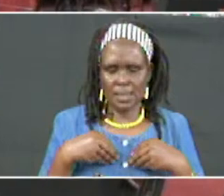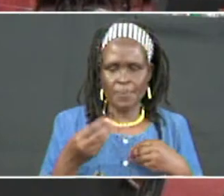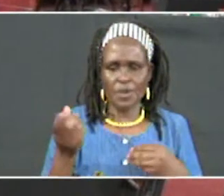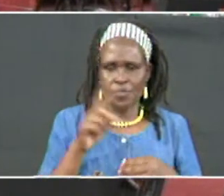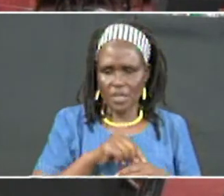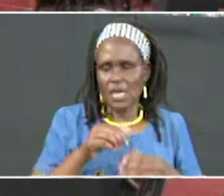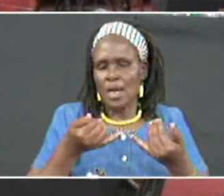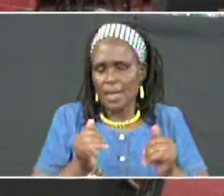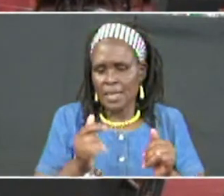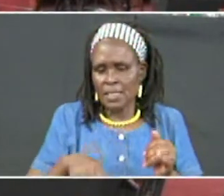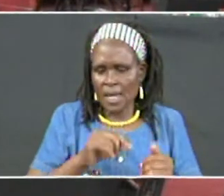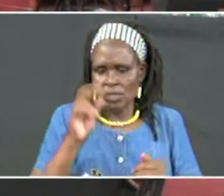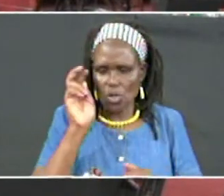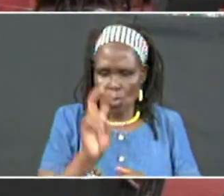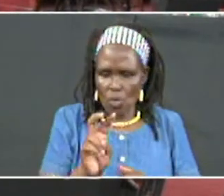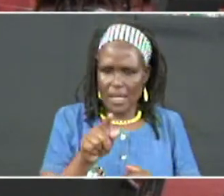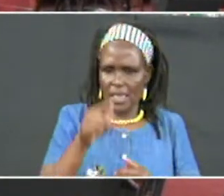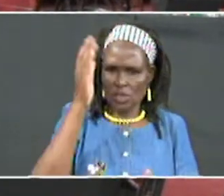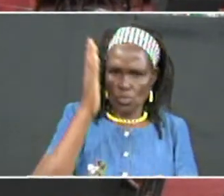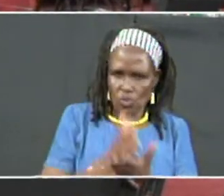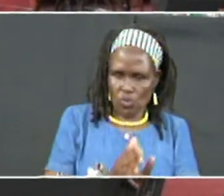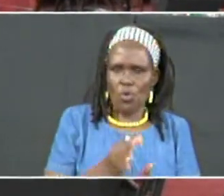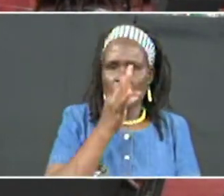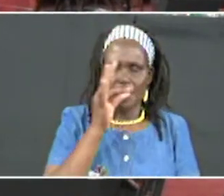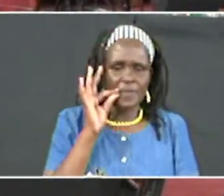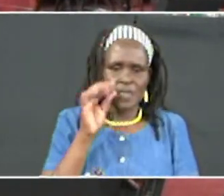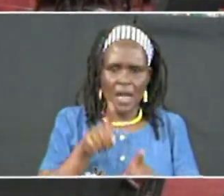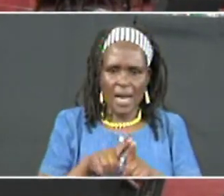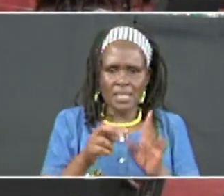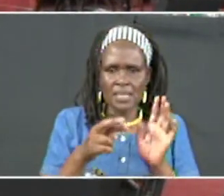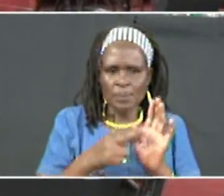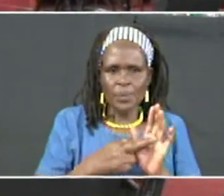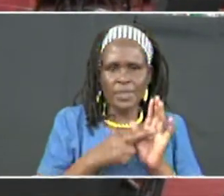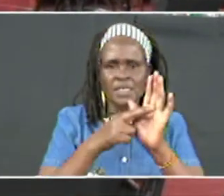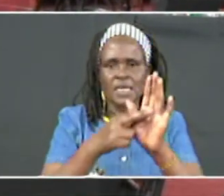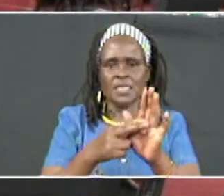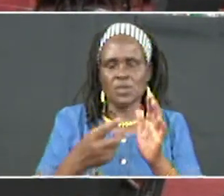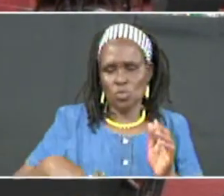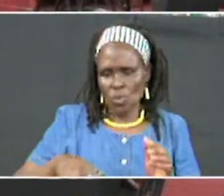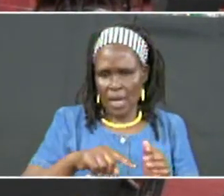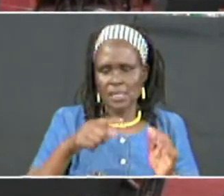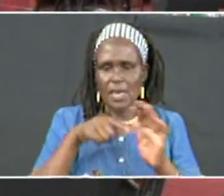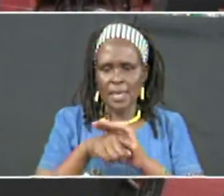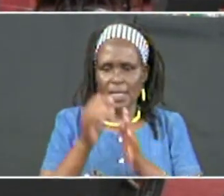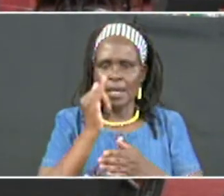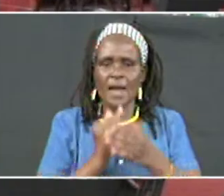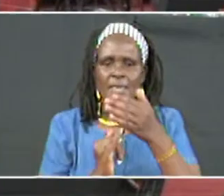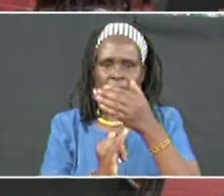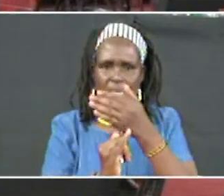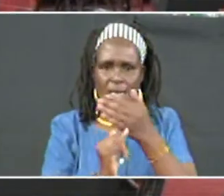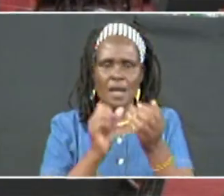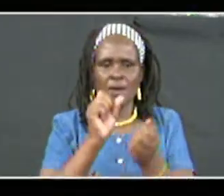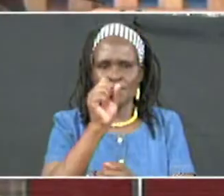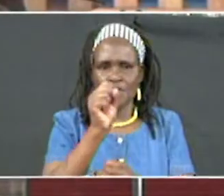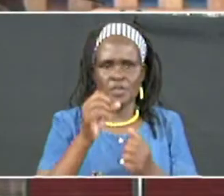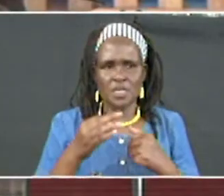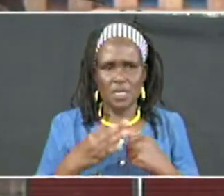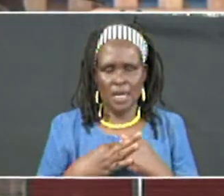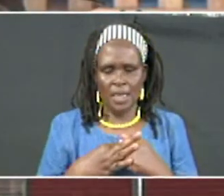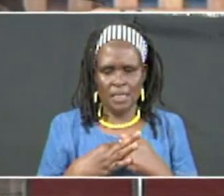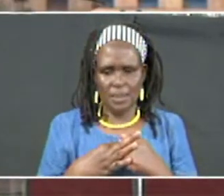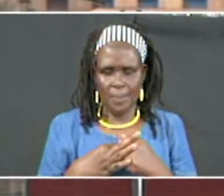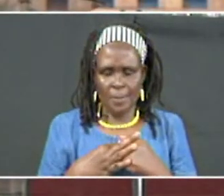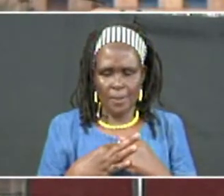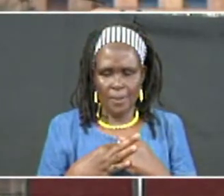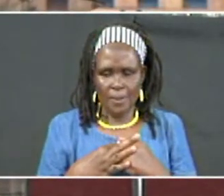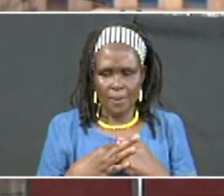look at this true fasting as presented to us in Isaiah 58. And so,